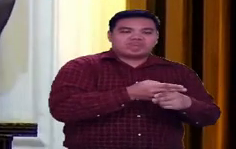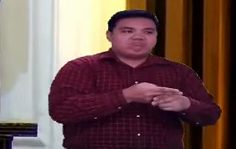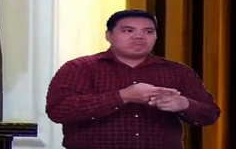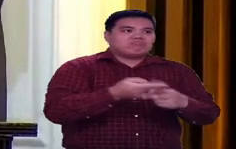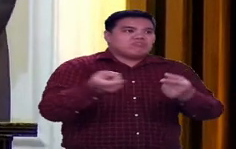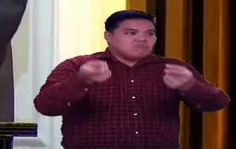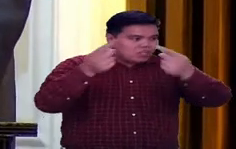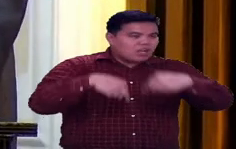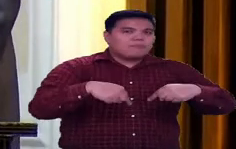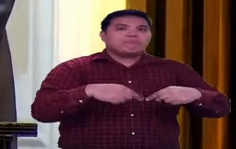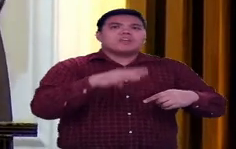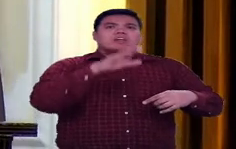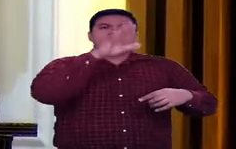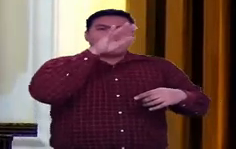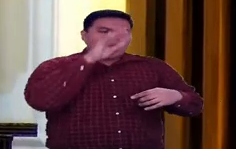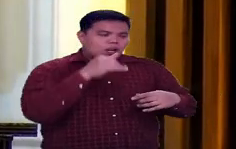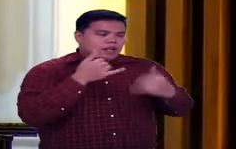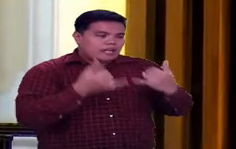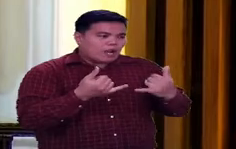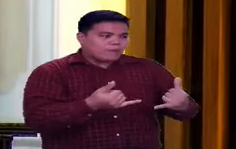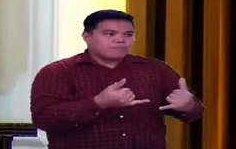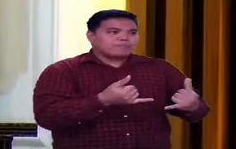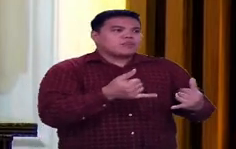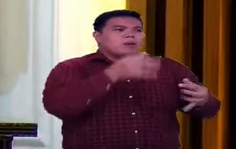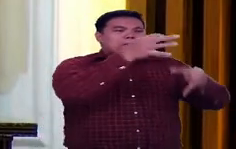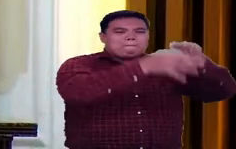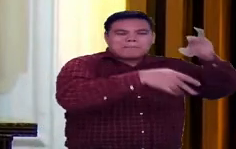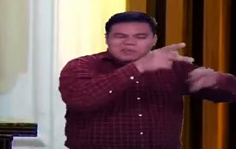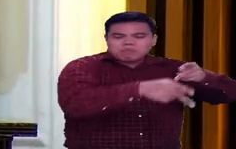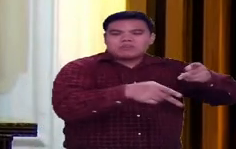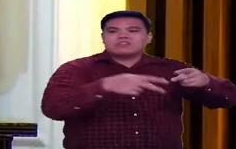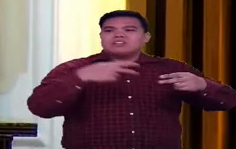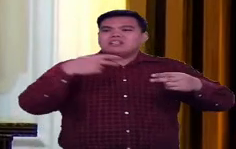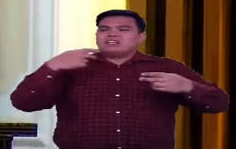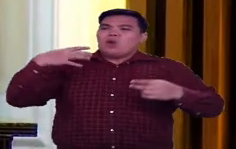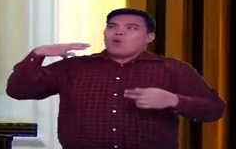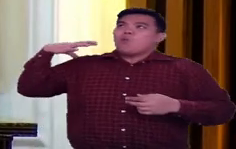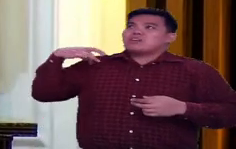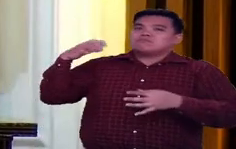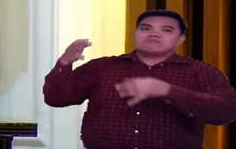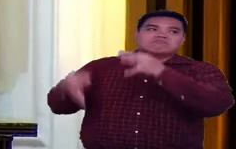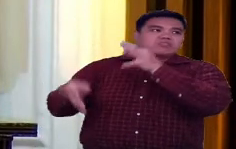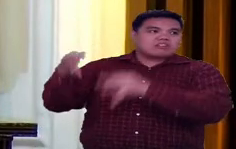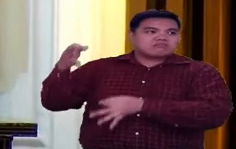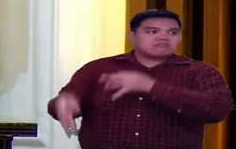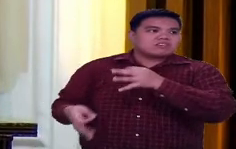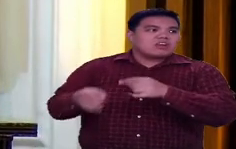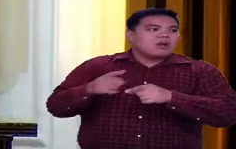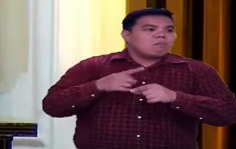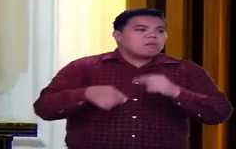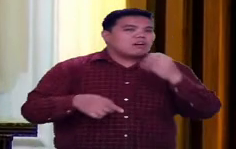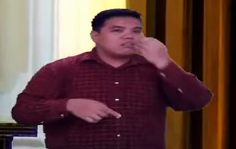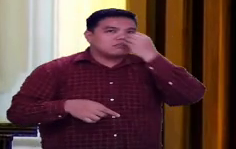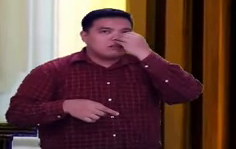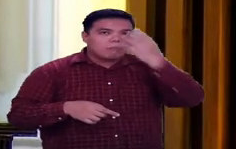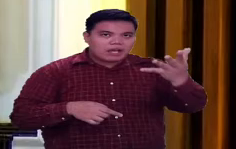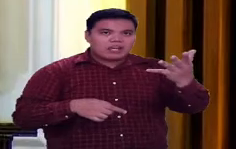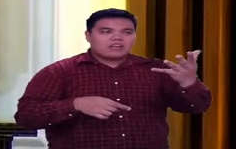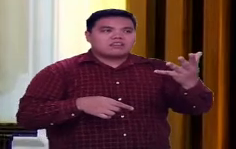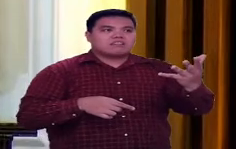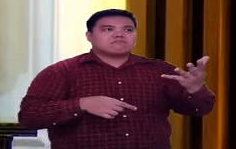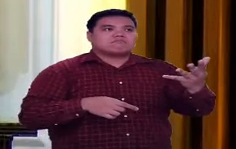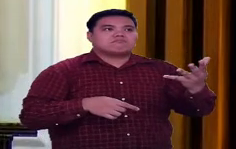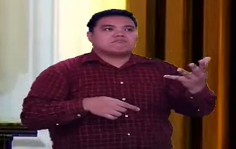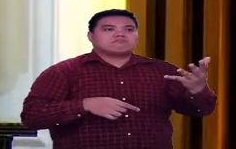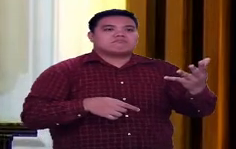today are moving toward divine judgment, with only a few laborers